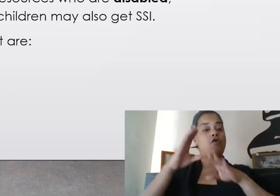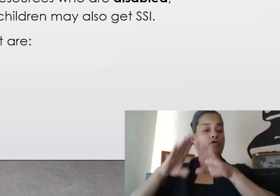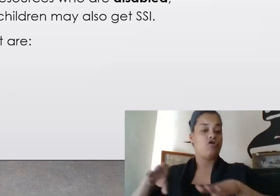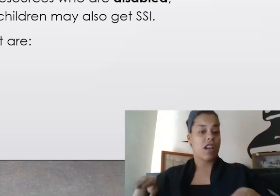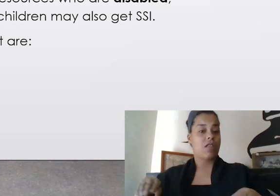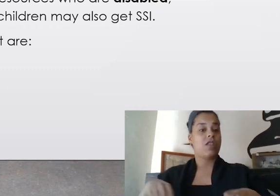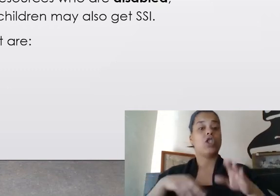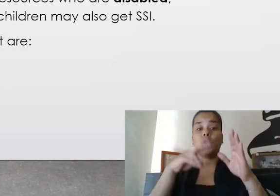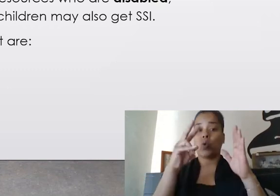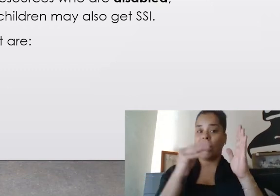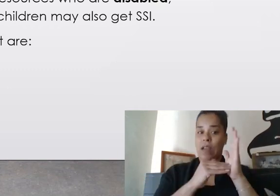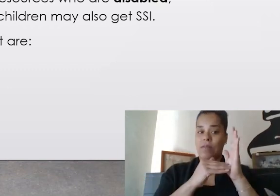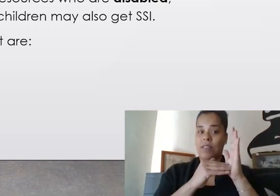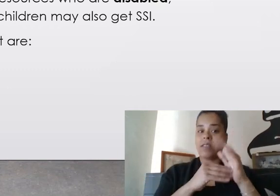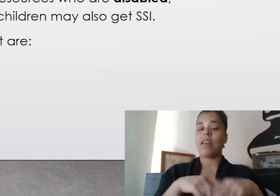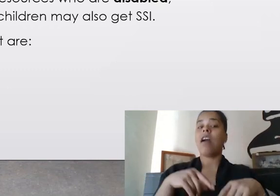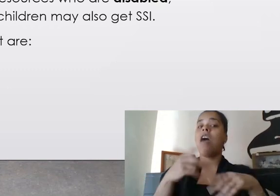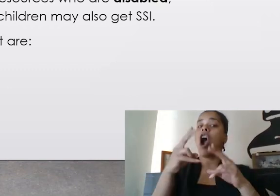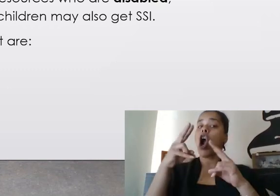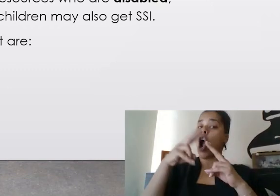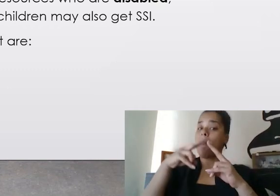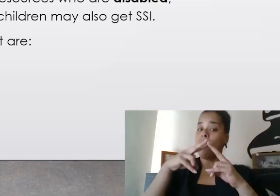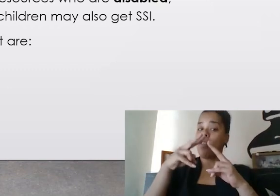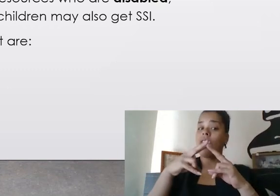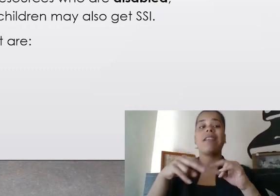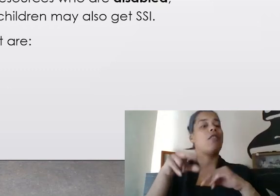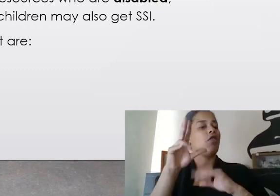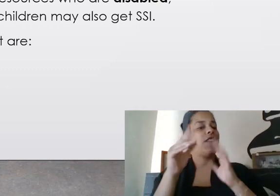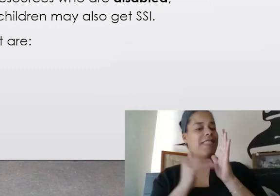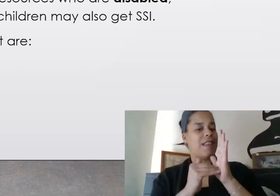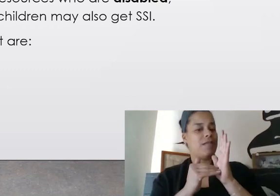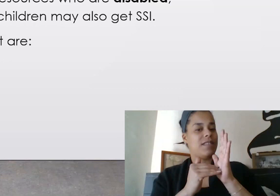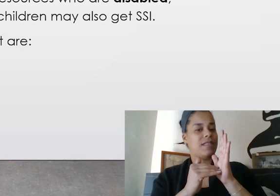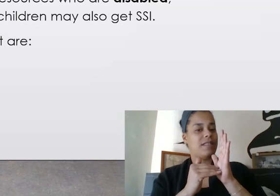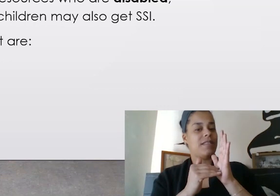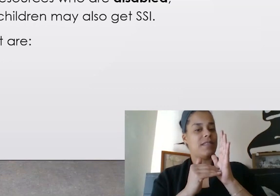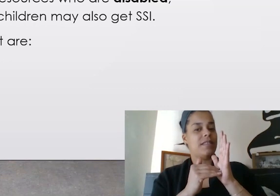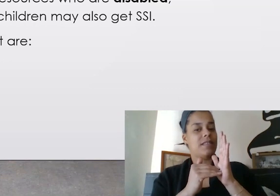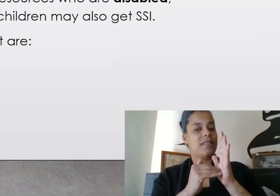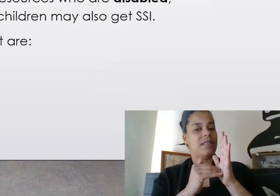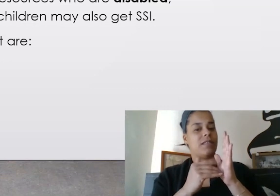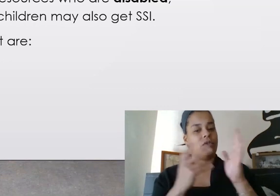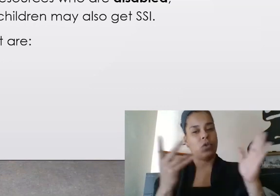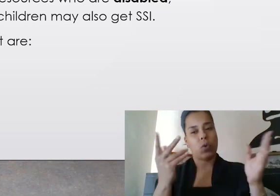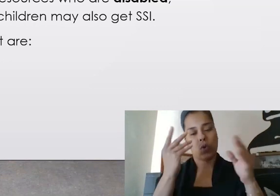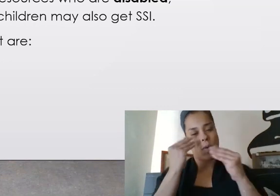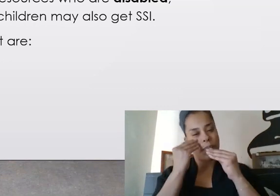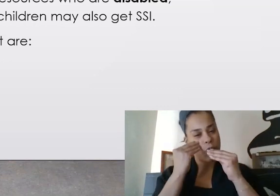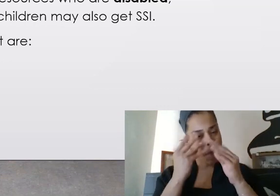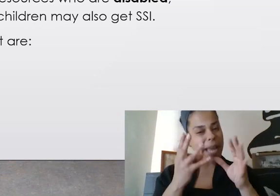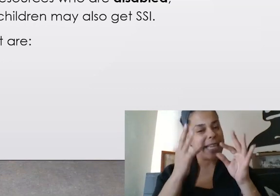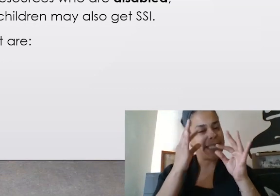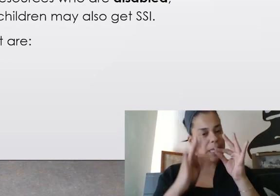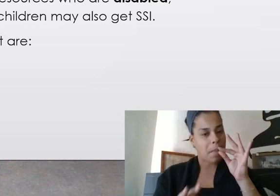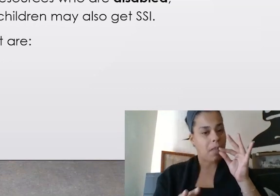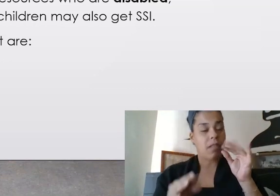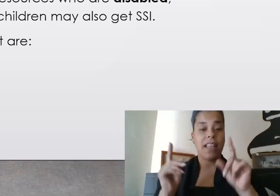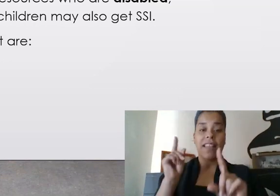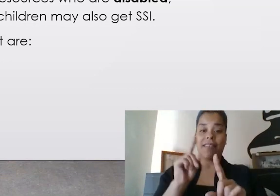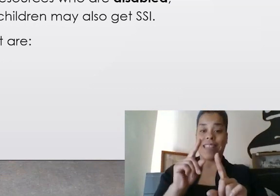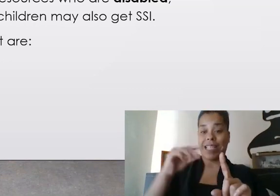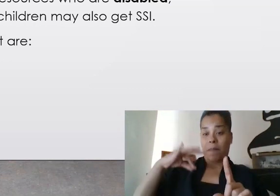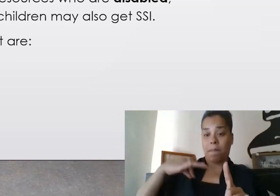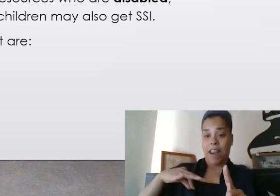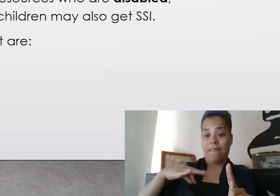for a couple, $3,000. So just to make it very simple, this benefit